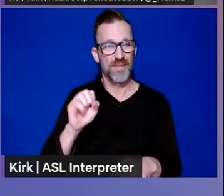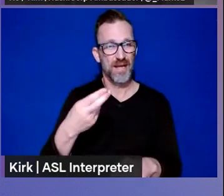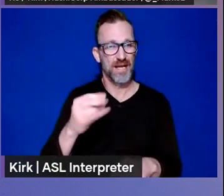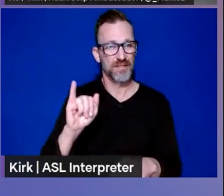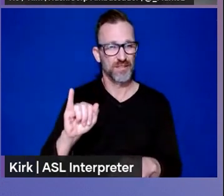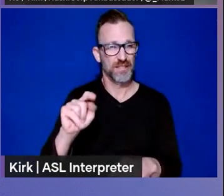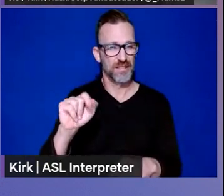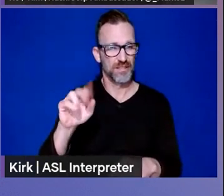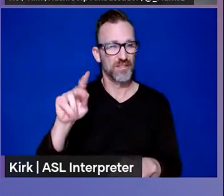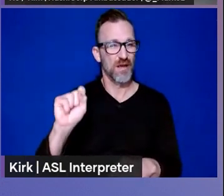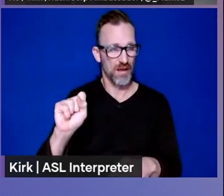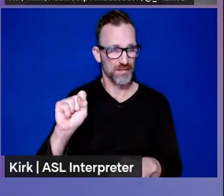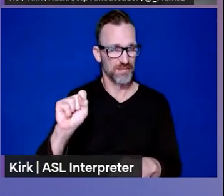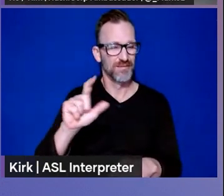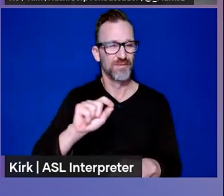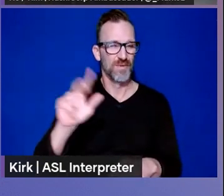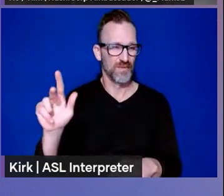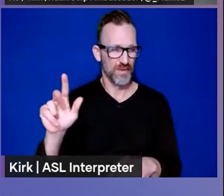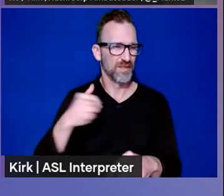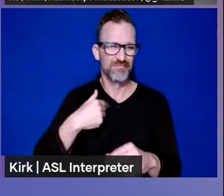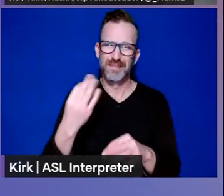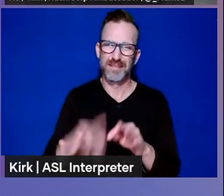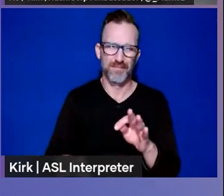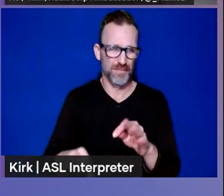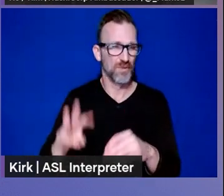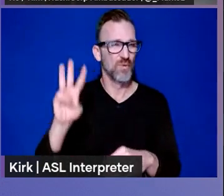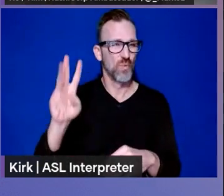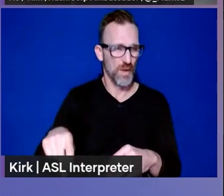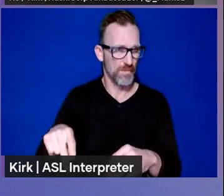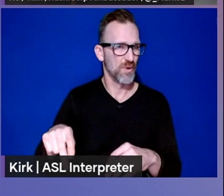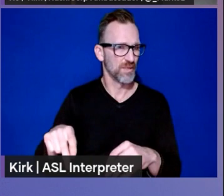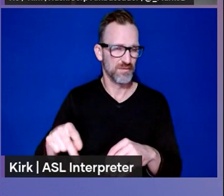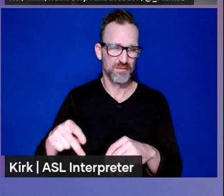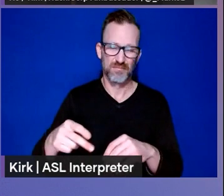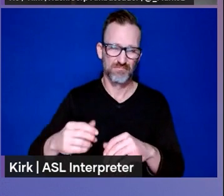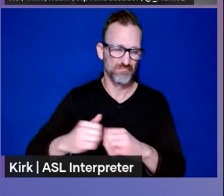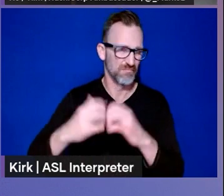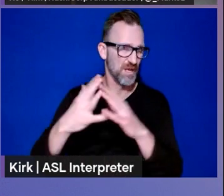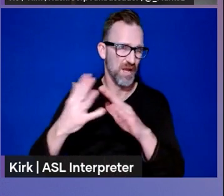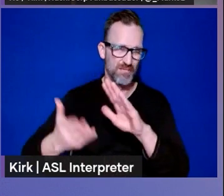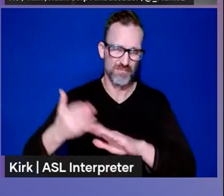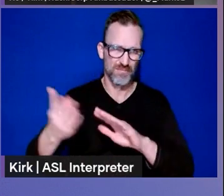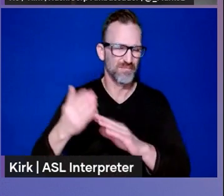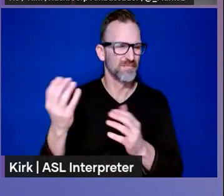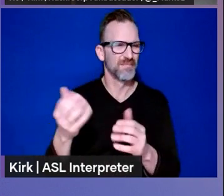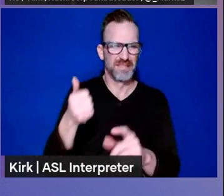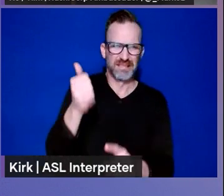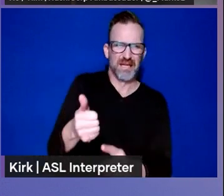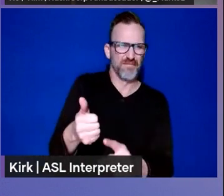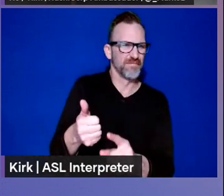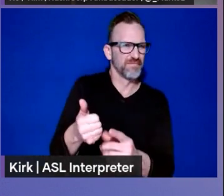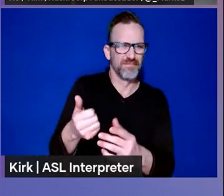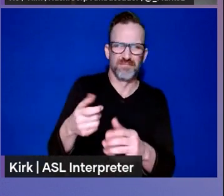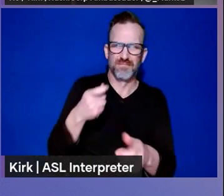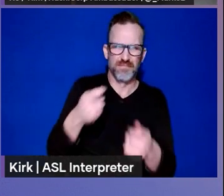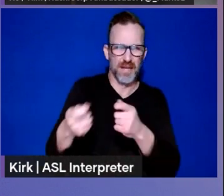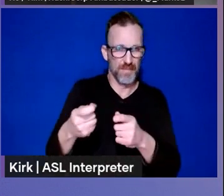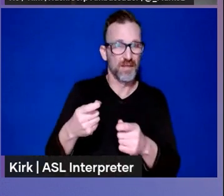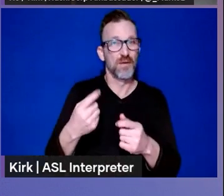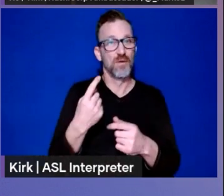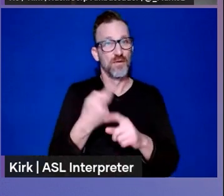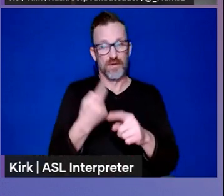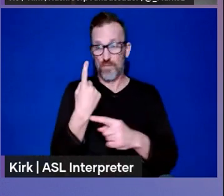as simple as just running Waypoint up. And everything is fully managed from the central console. You can kind of look